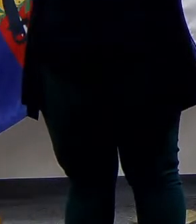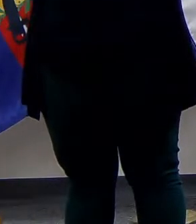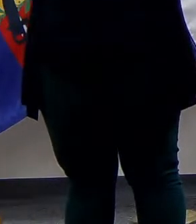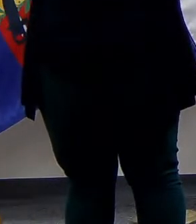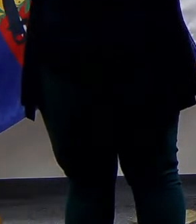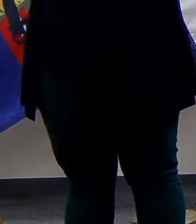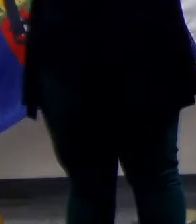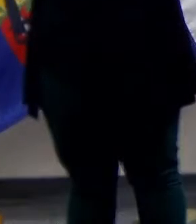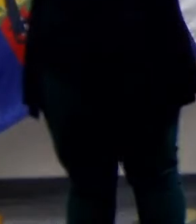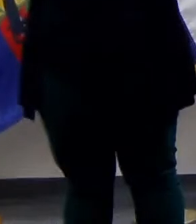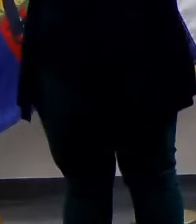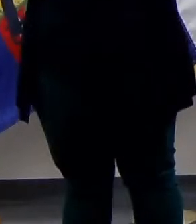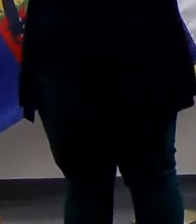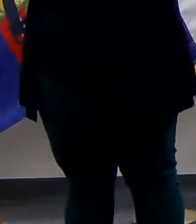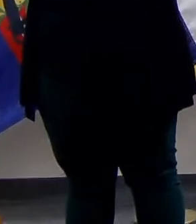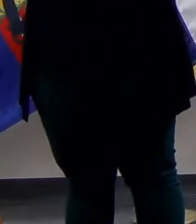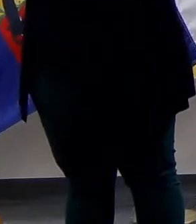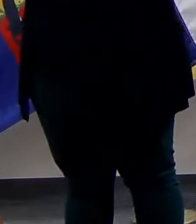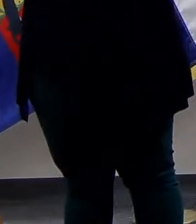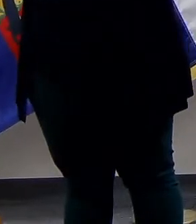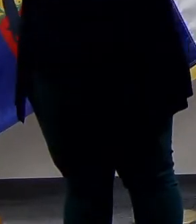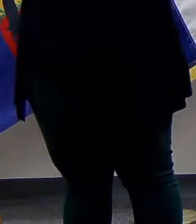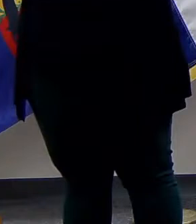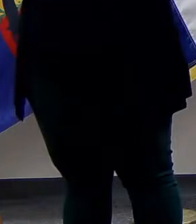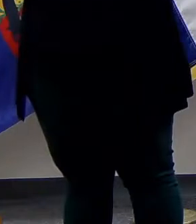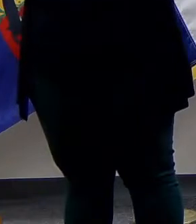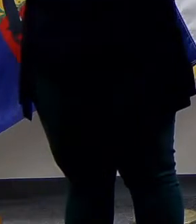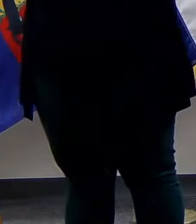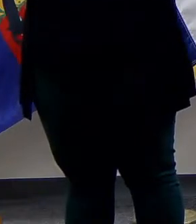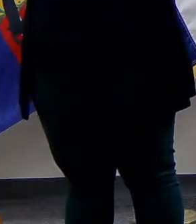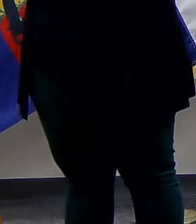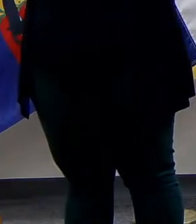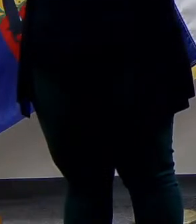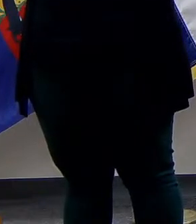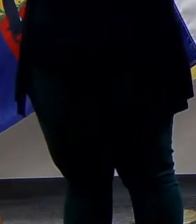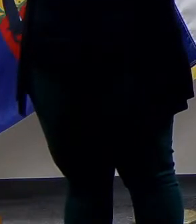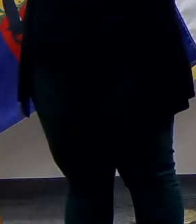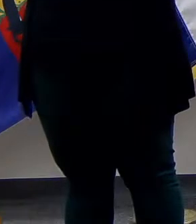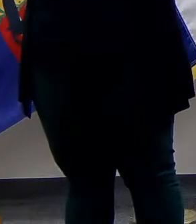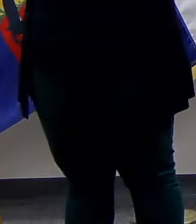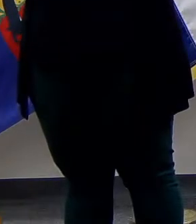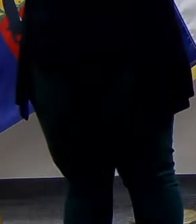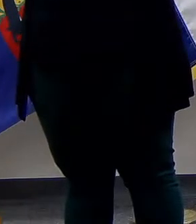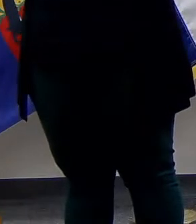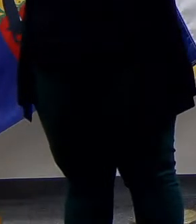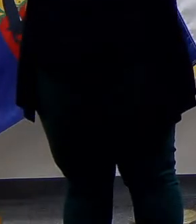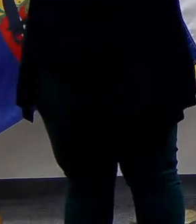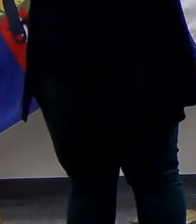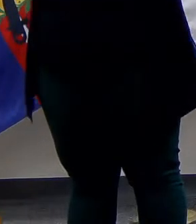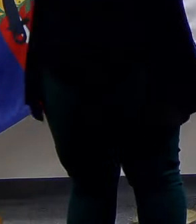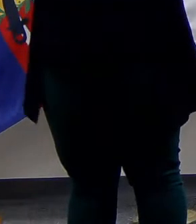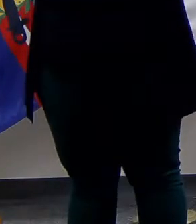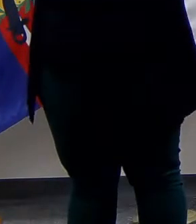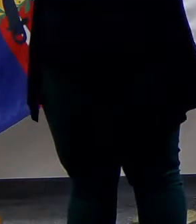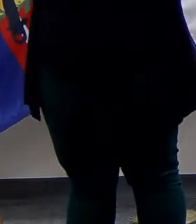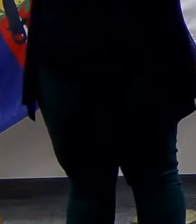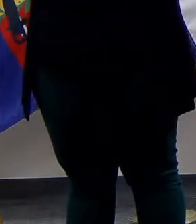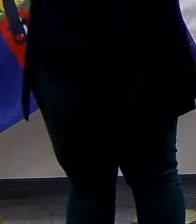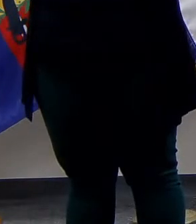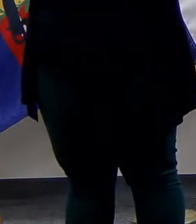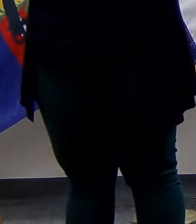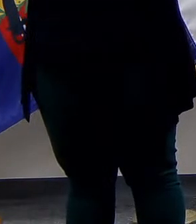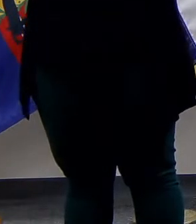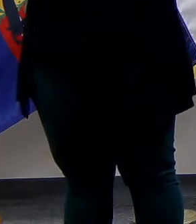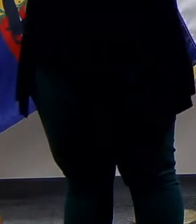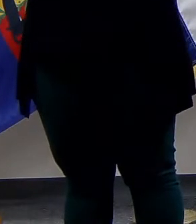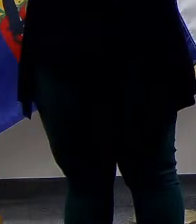help in fighting this new version of COVID-19 and how it is affecting our community. Please help everyone that you know get vaccinated. If you want to reach out and